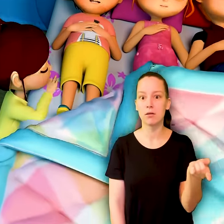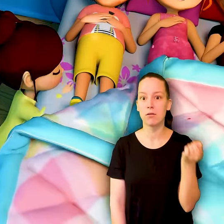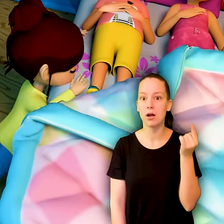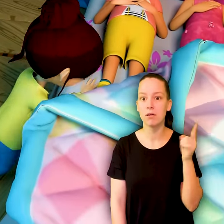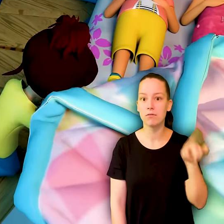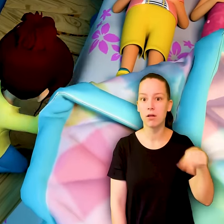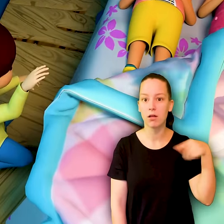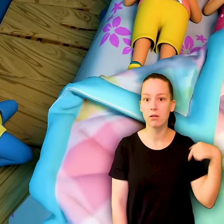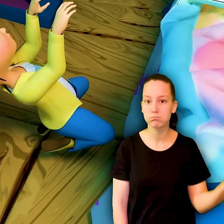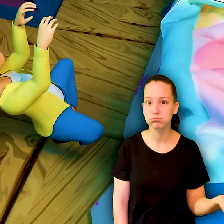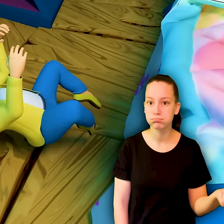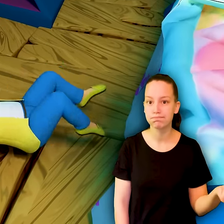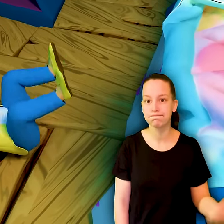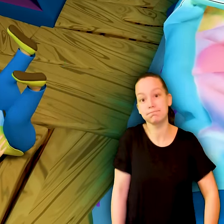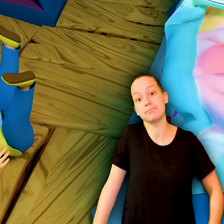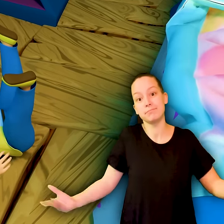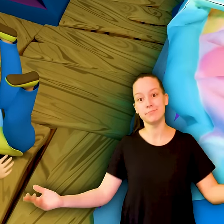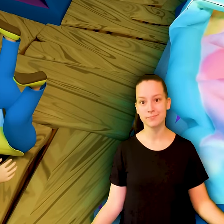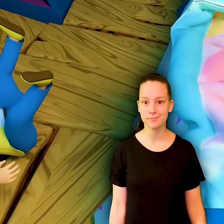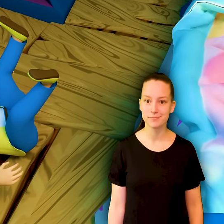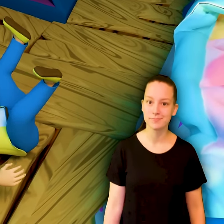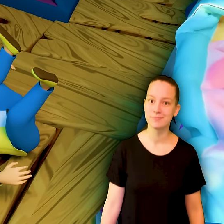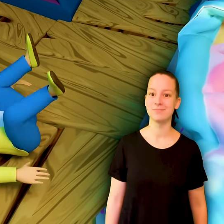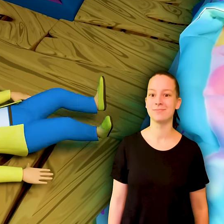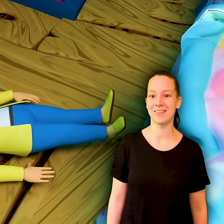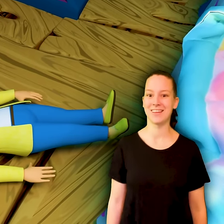over and one fell out